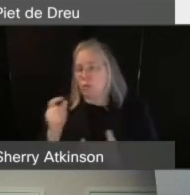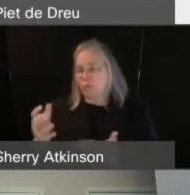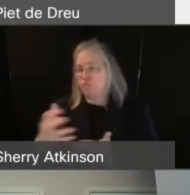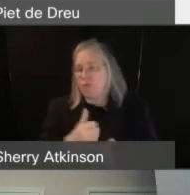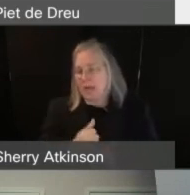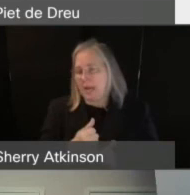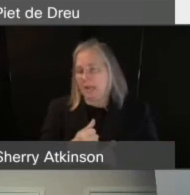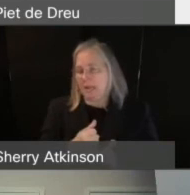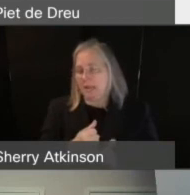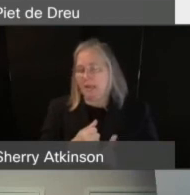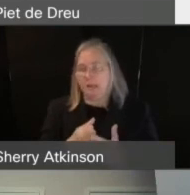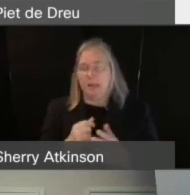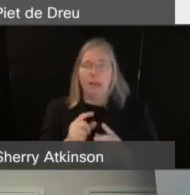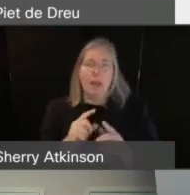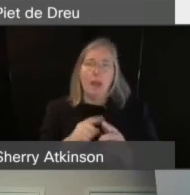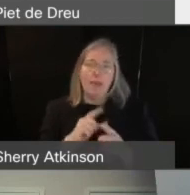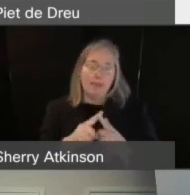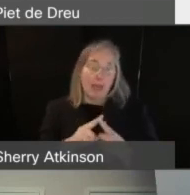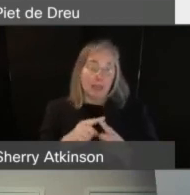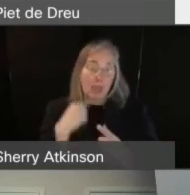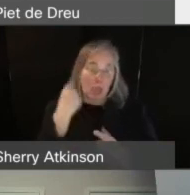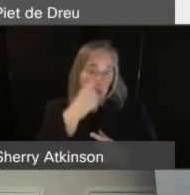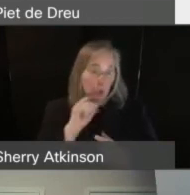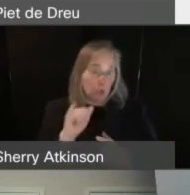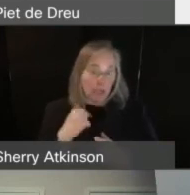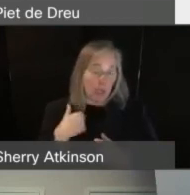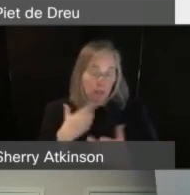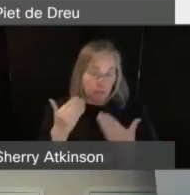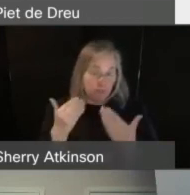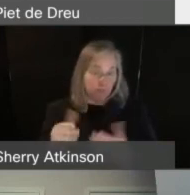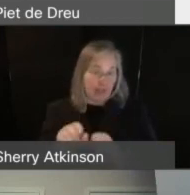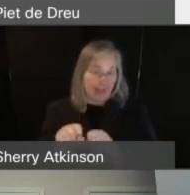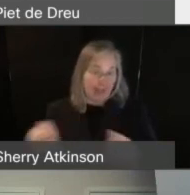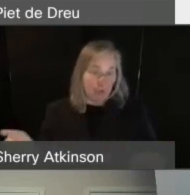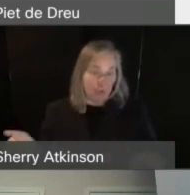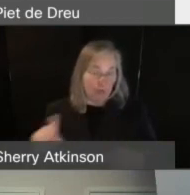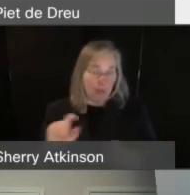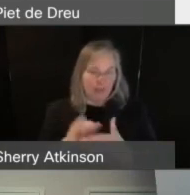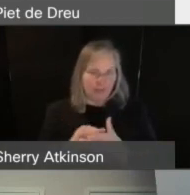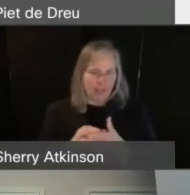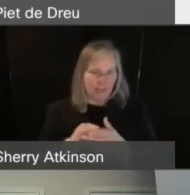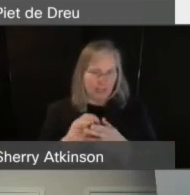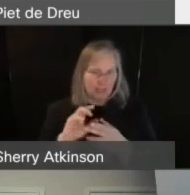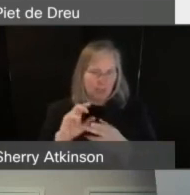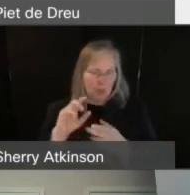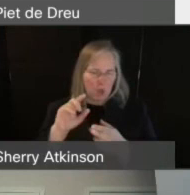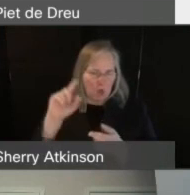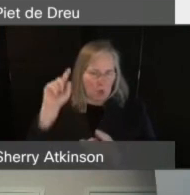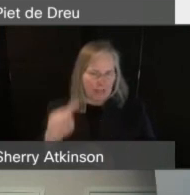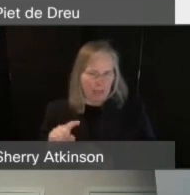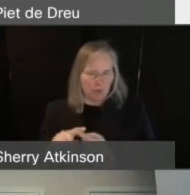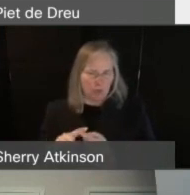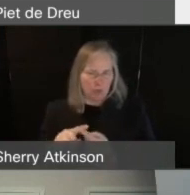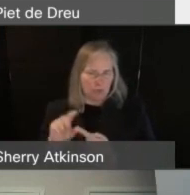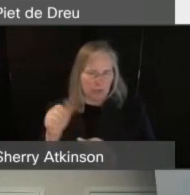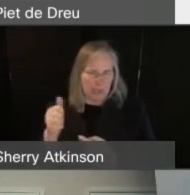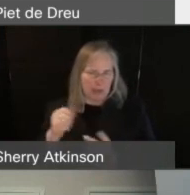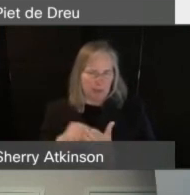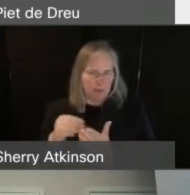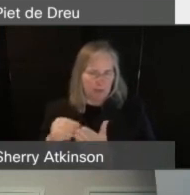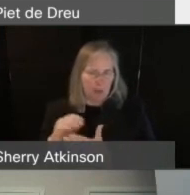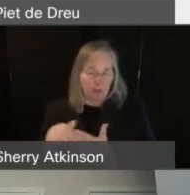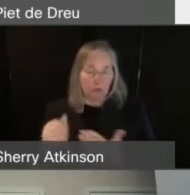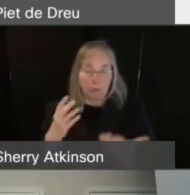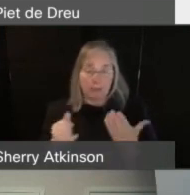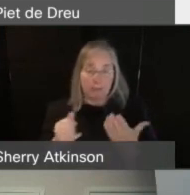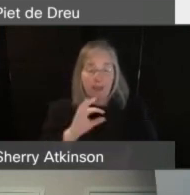like that we've issued and it's going down to $10 million. So we issued maybe 9 million or in